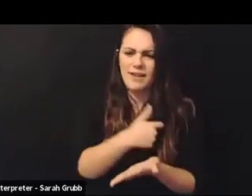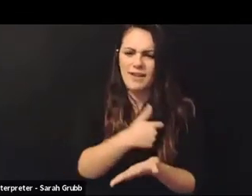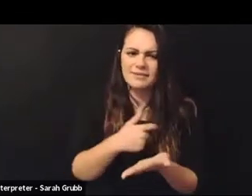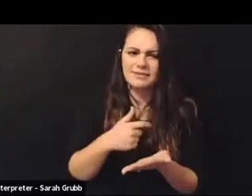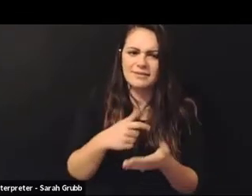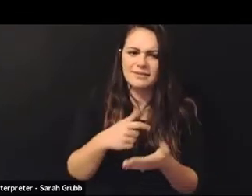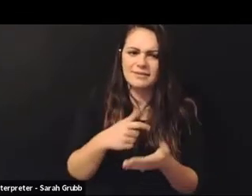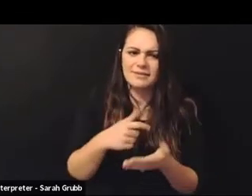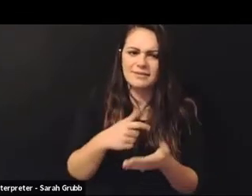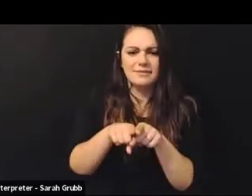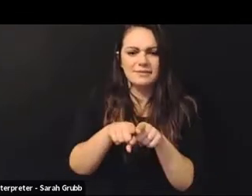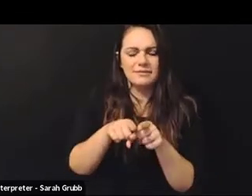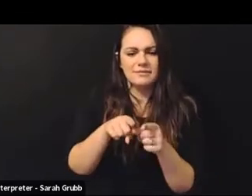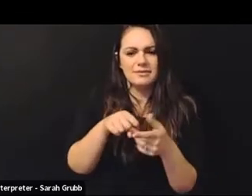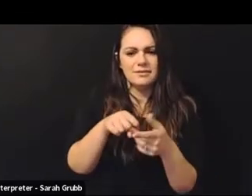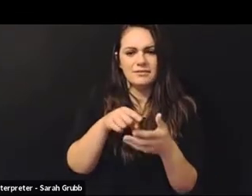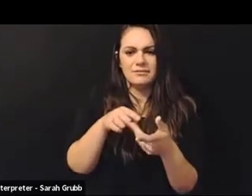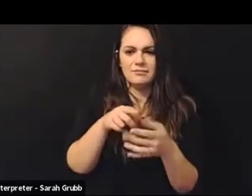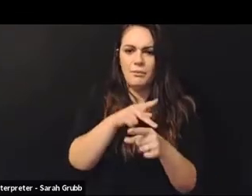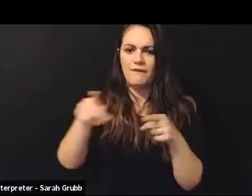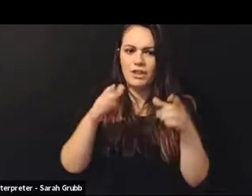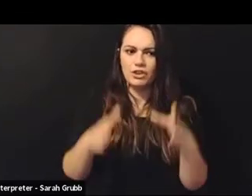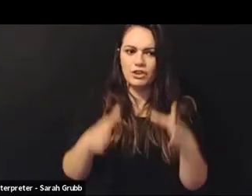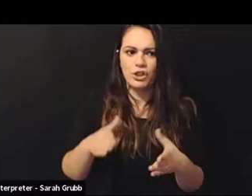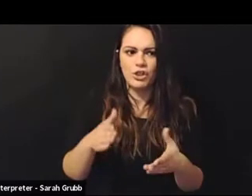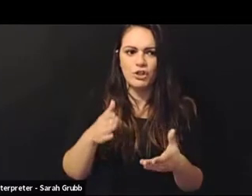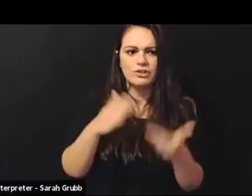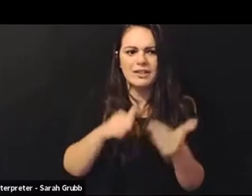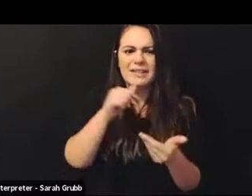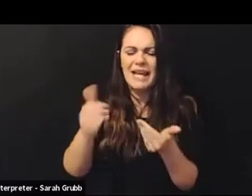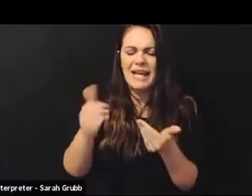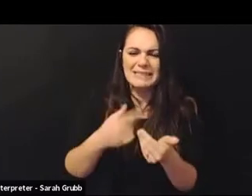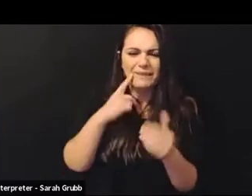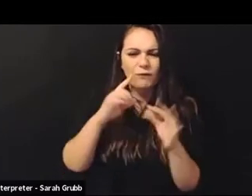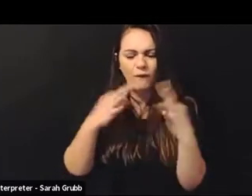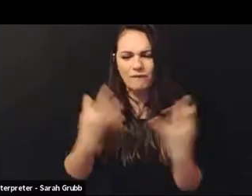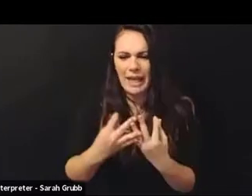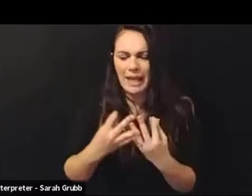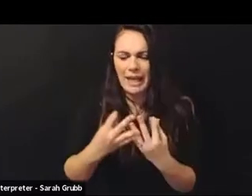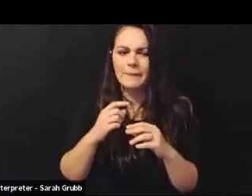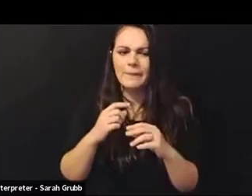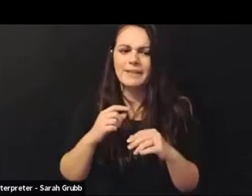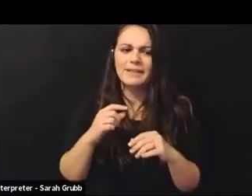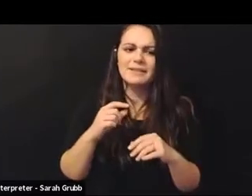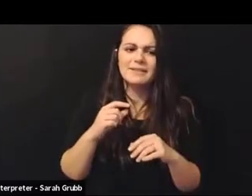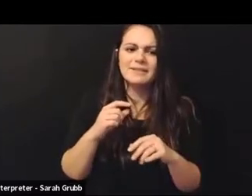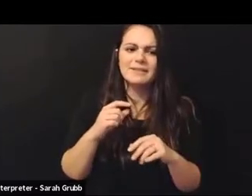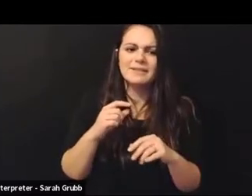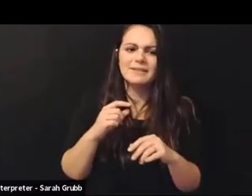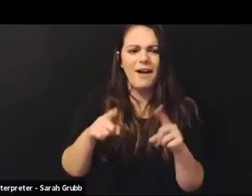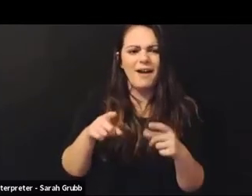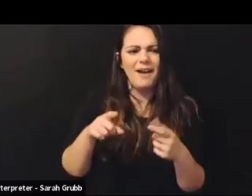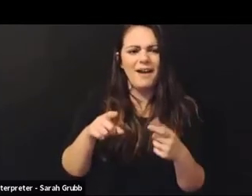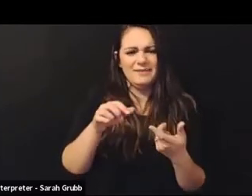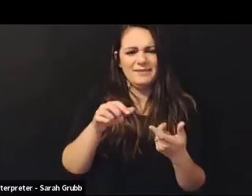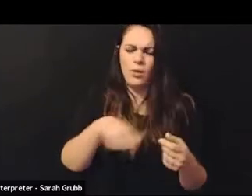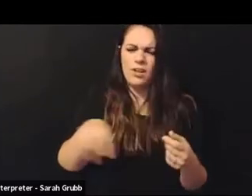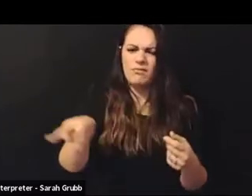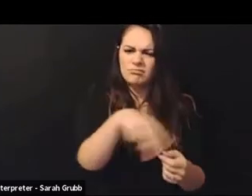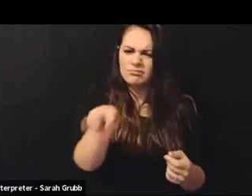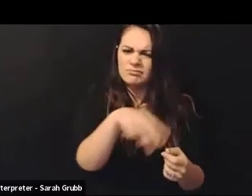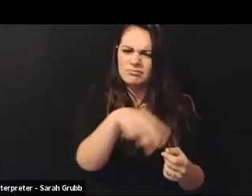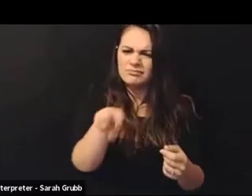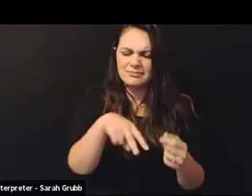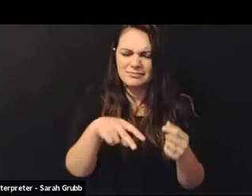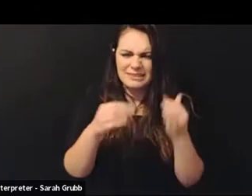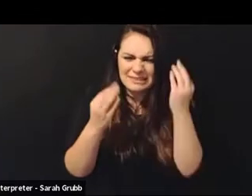easiest thing in the world for families, but I also think it ends up being a good thing for many families too, the things that they learn from their children. I